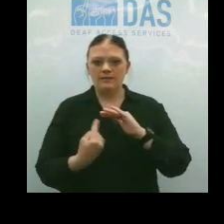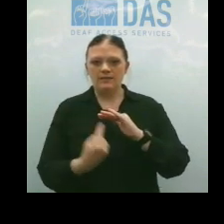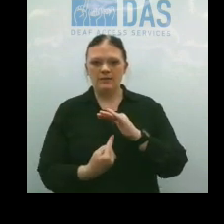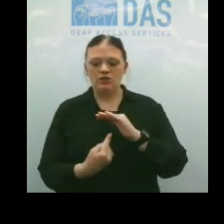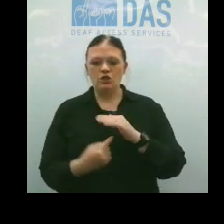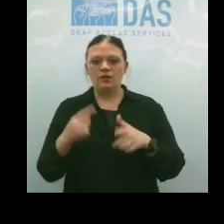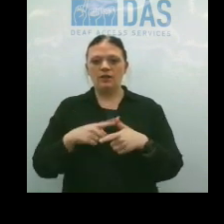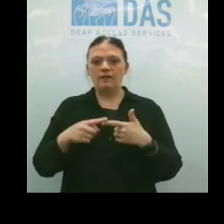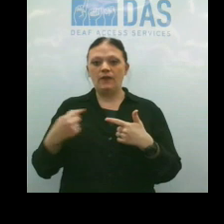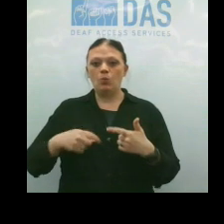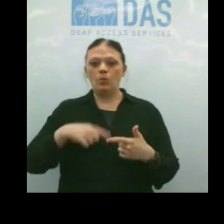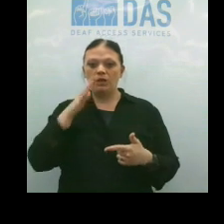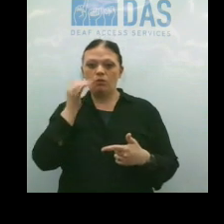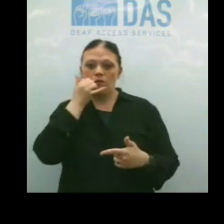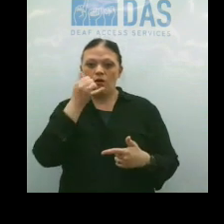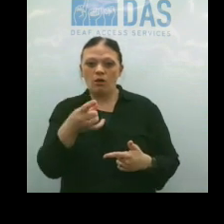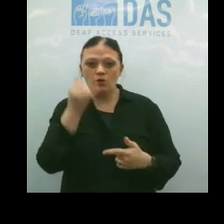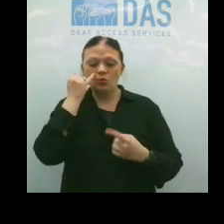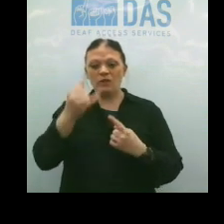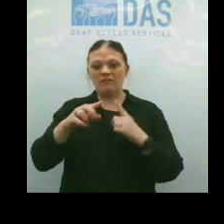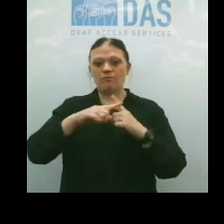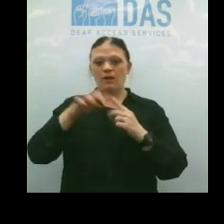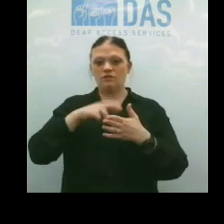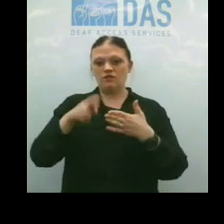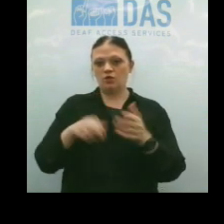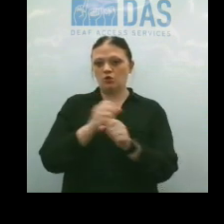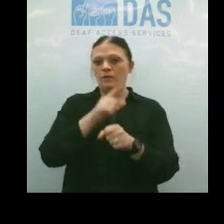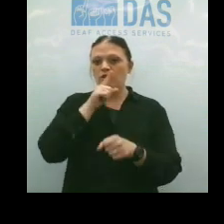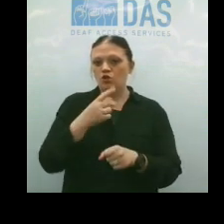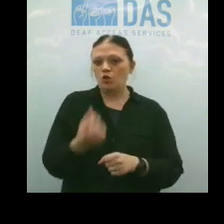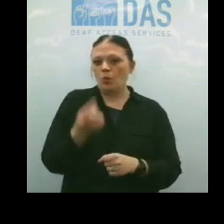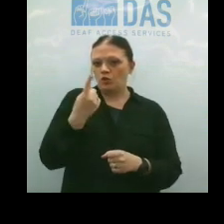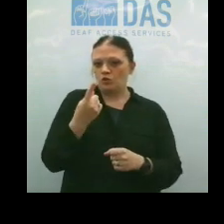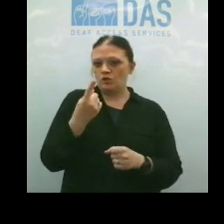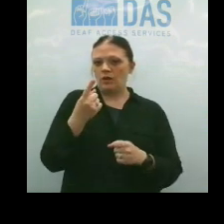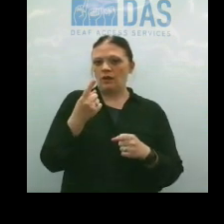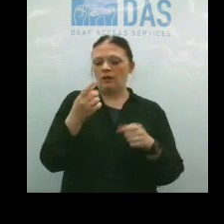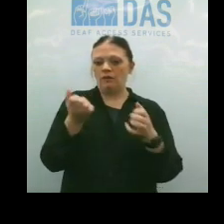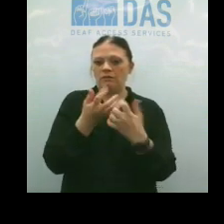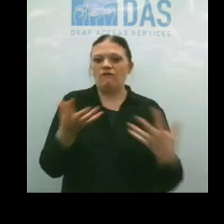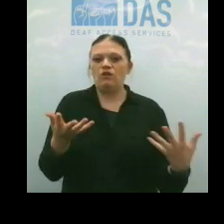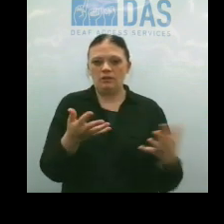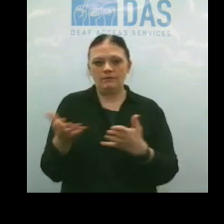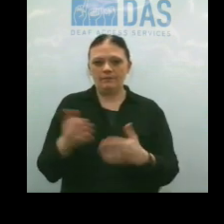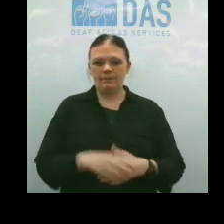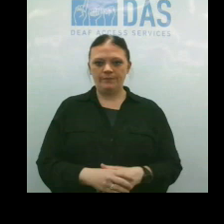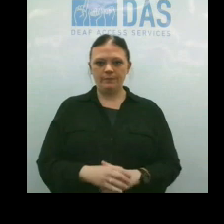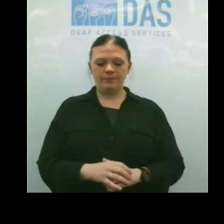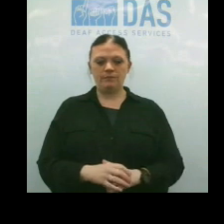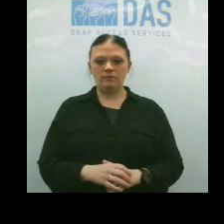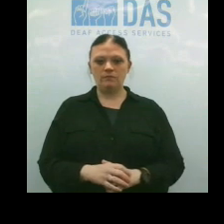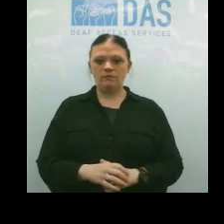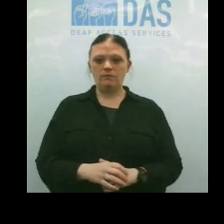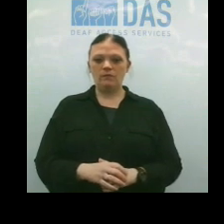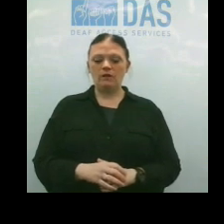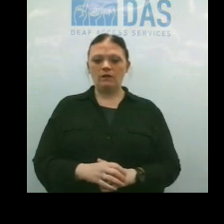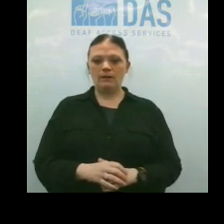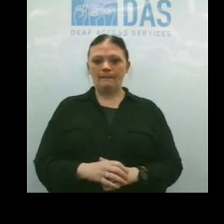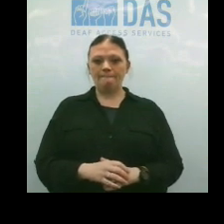call you if you are positive and make sure that you understand what that is and how you can release yourself.